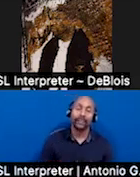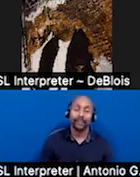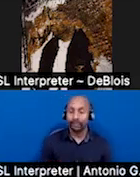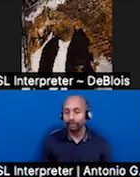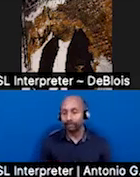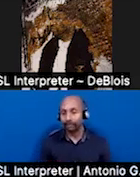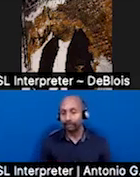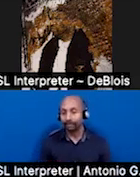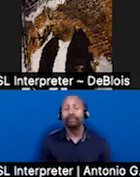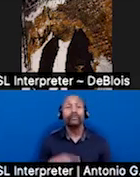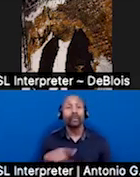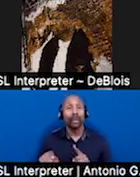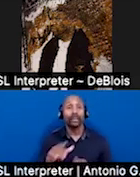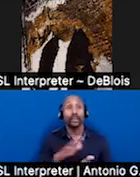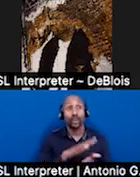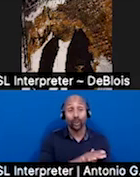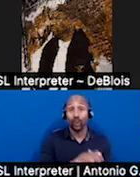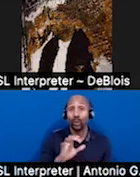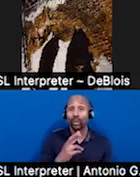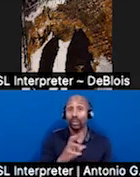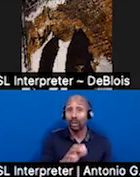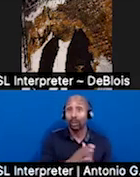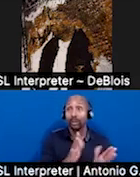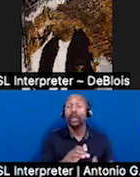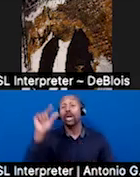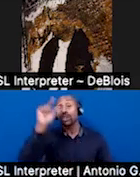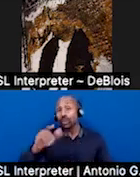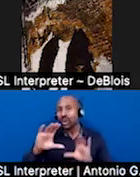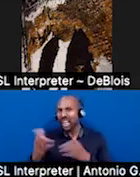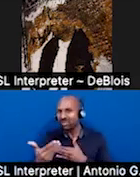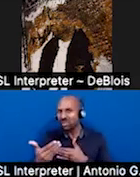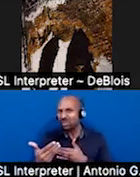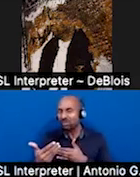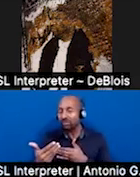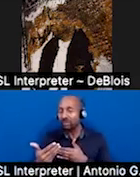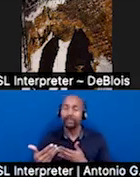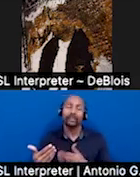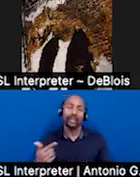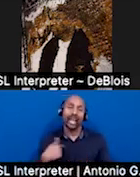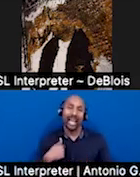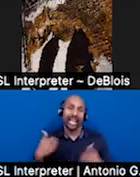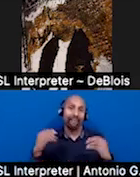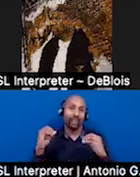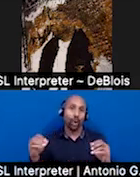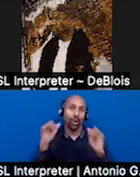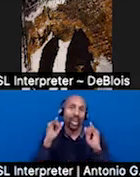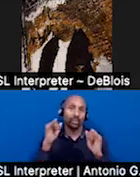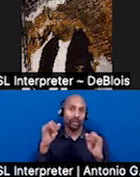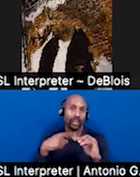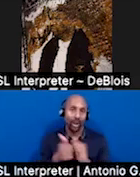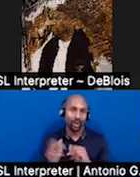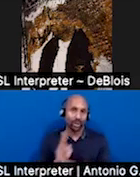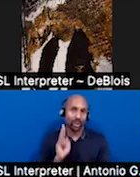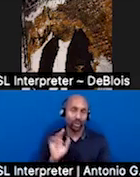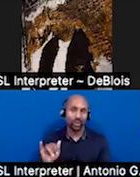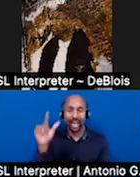yeah, school Chromebooks, Google Classroom. I was not like instructed really in how to use